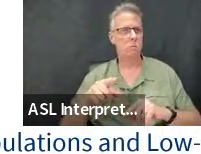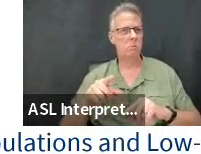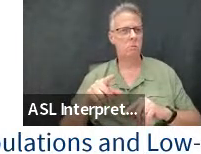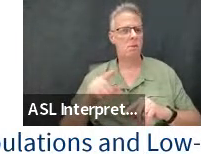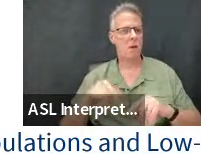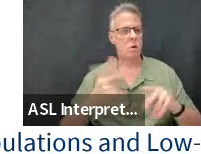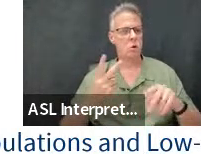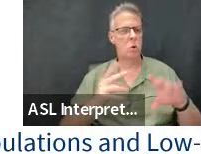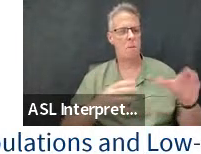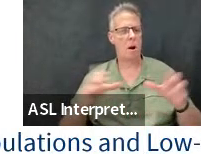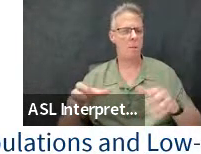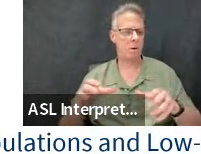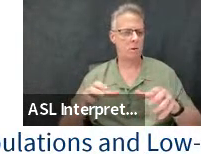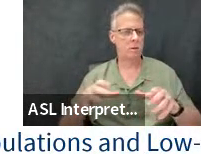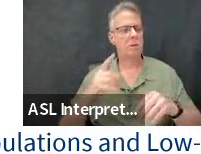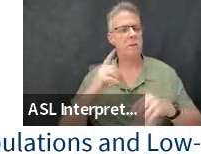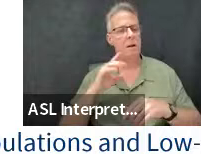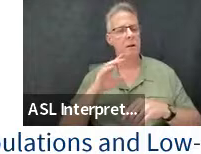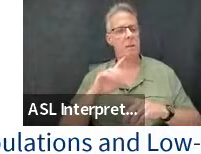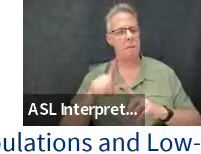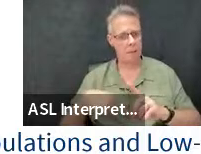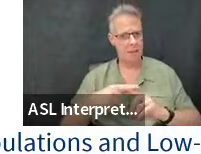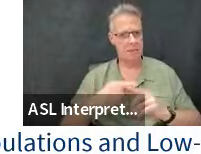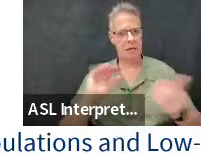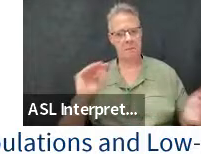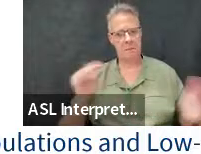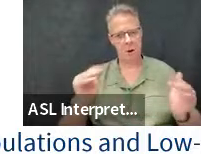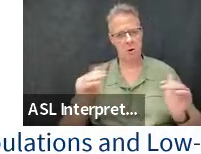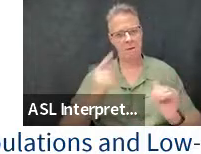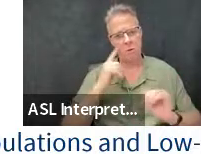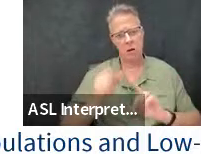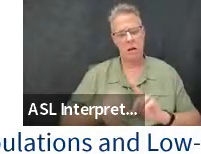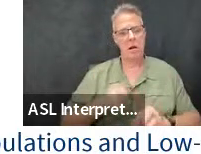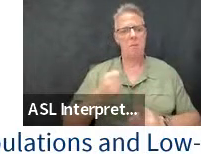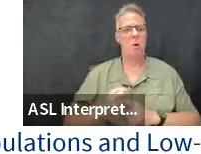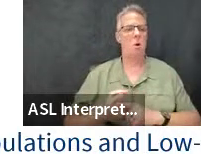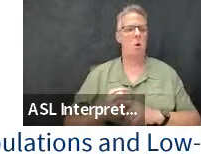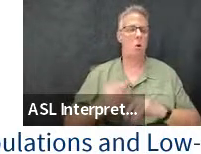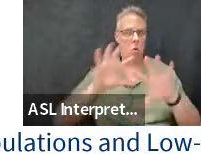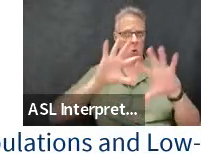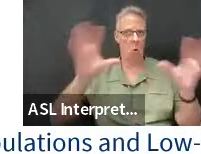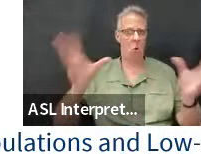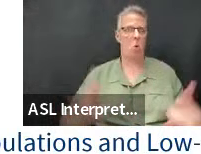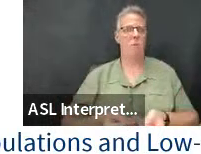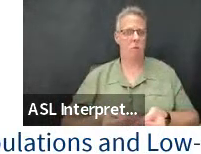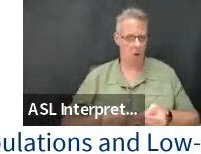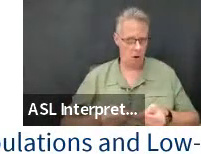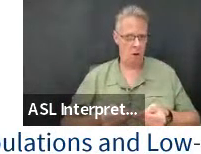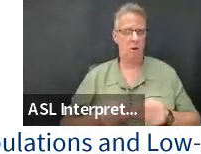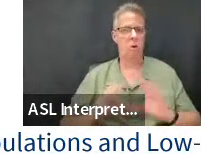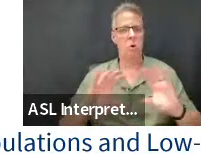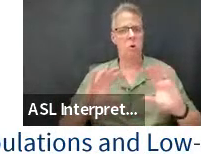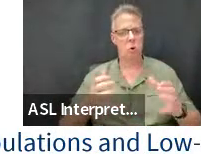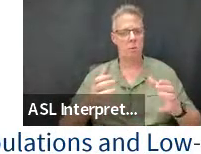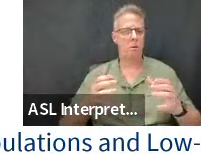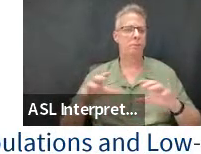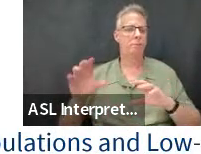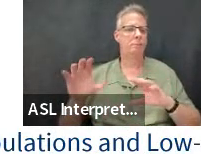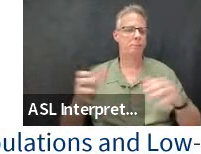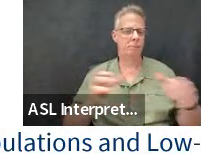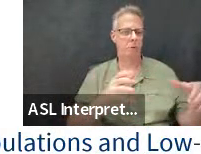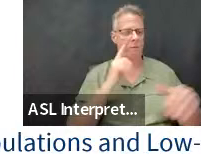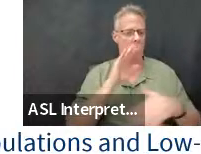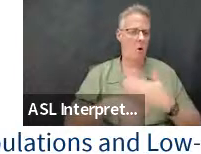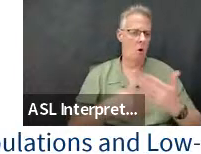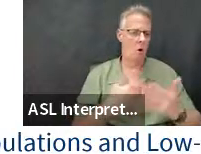two populations, in addition, and compared them to impacts to the overall population across all